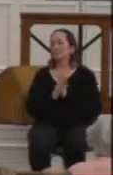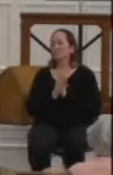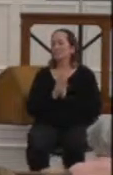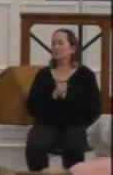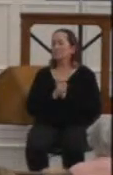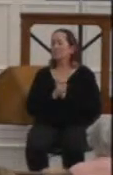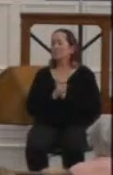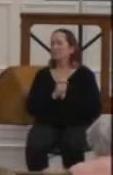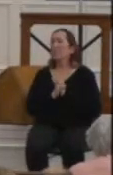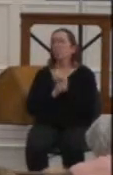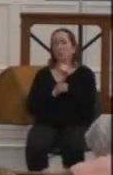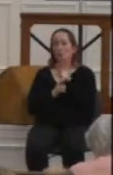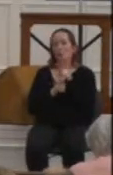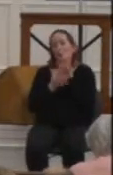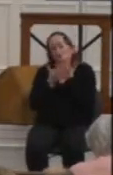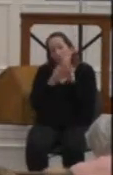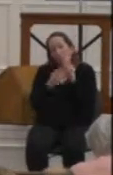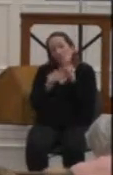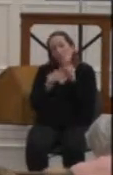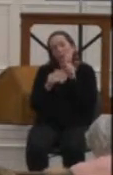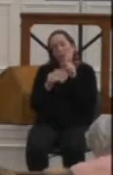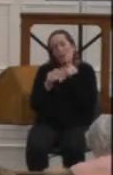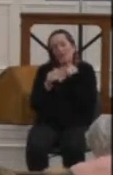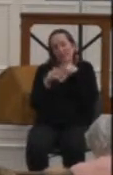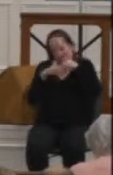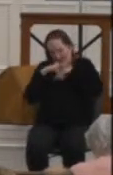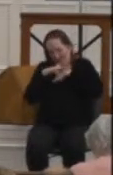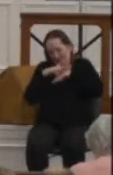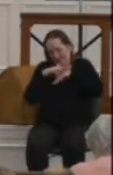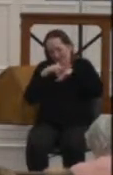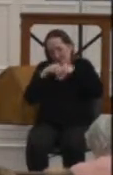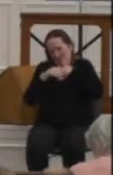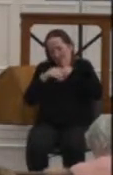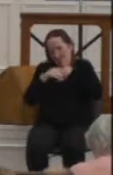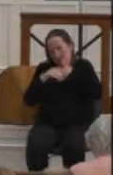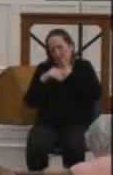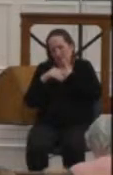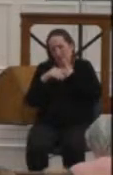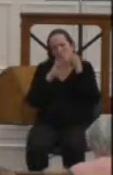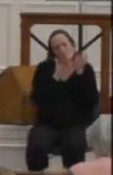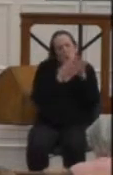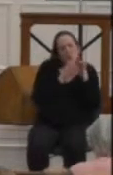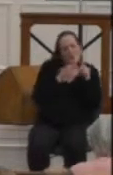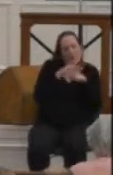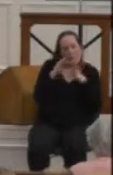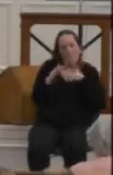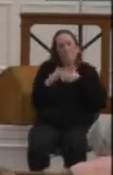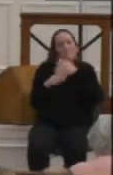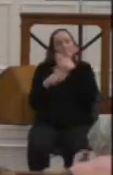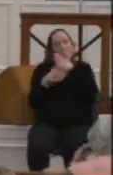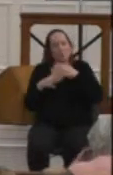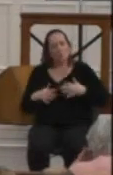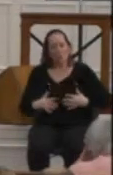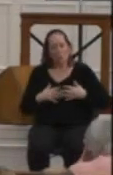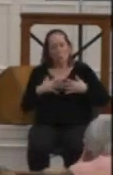For you formed me in my inward parts. You wove me in my mother's womb. I will give thanks